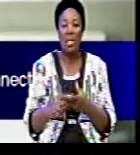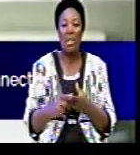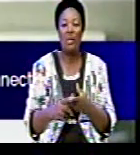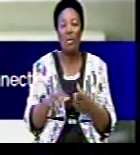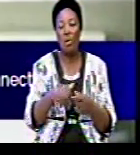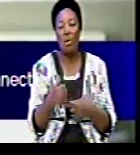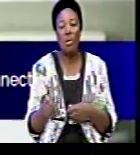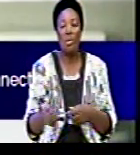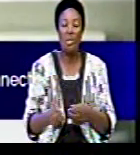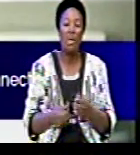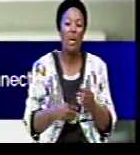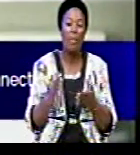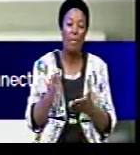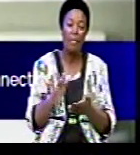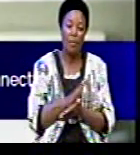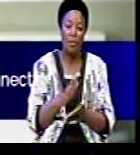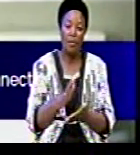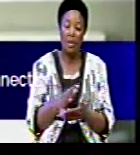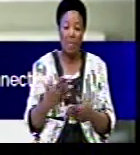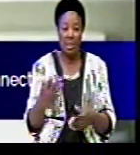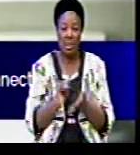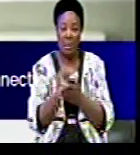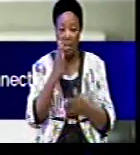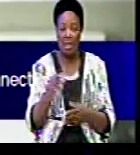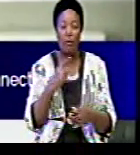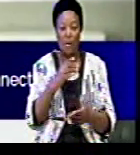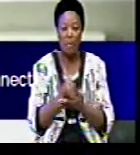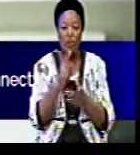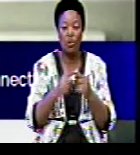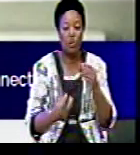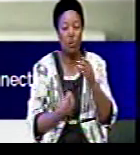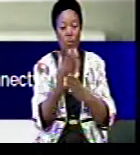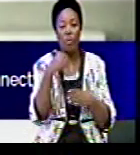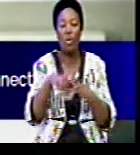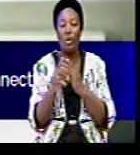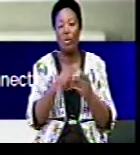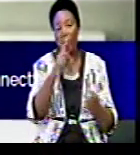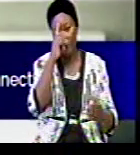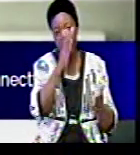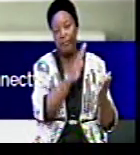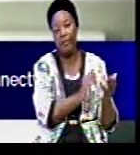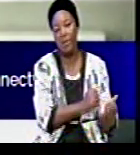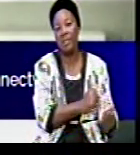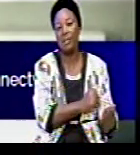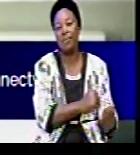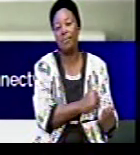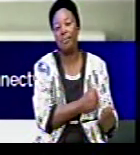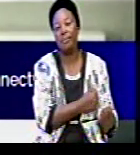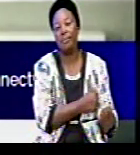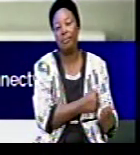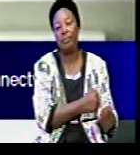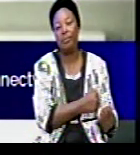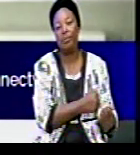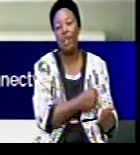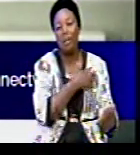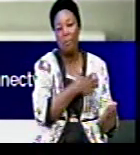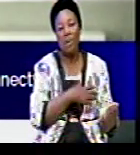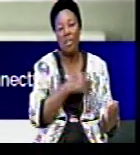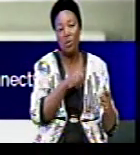contact. Please dial those numbers, and we'll be sending some